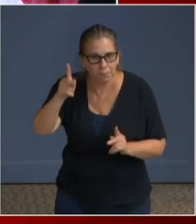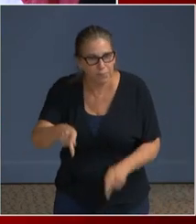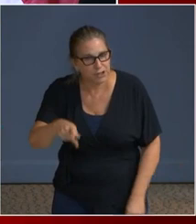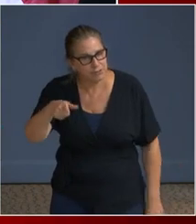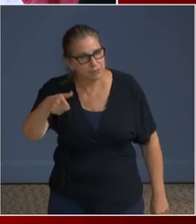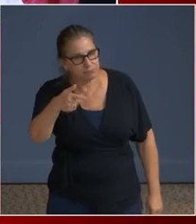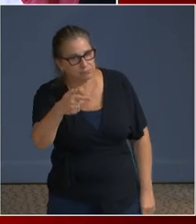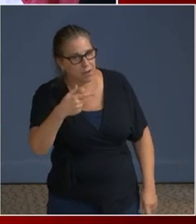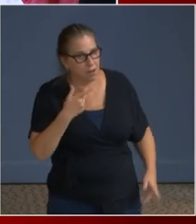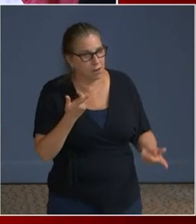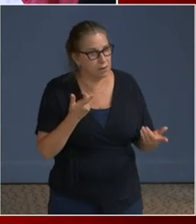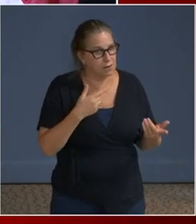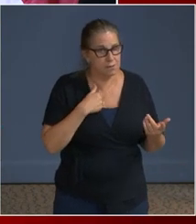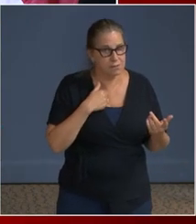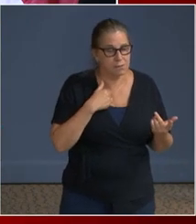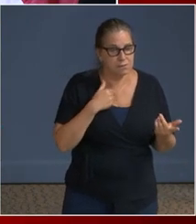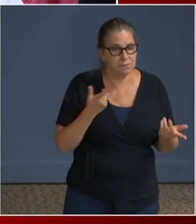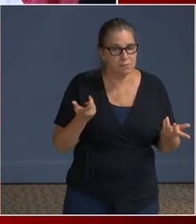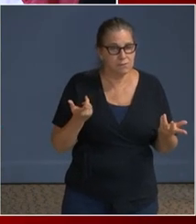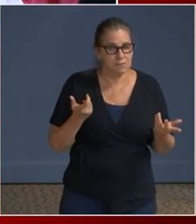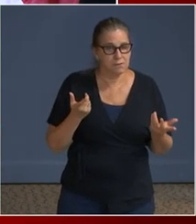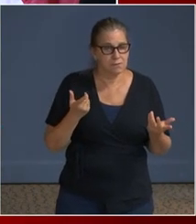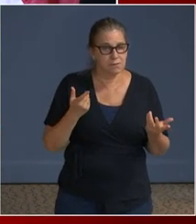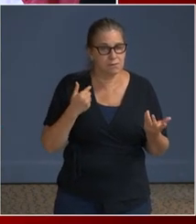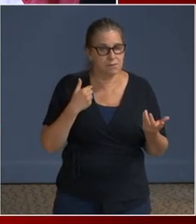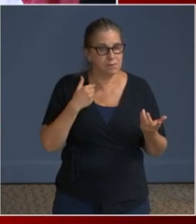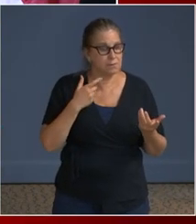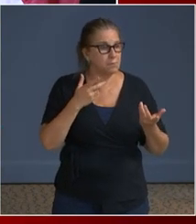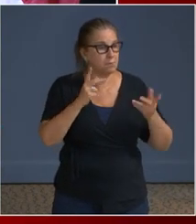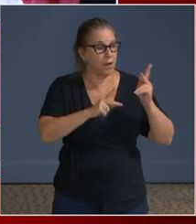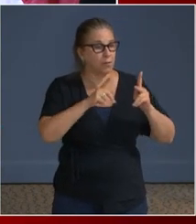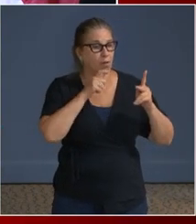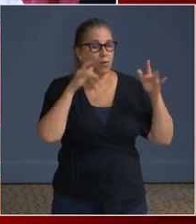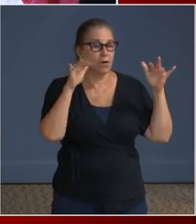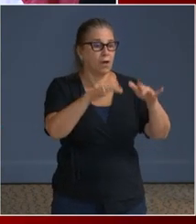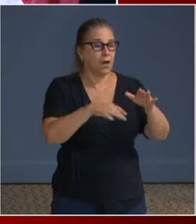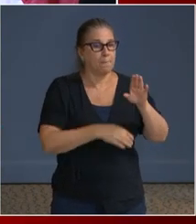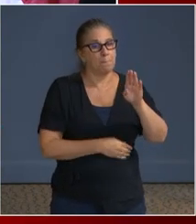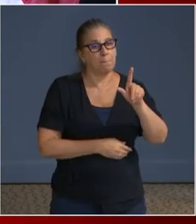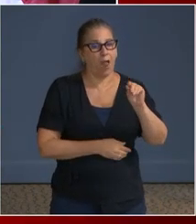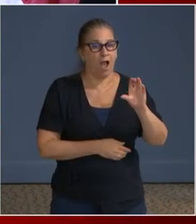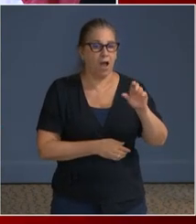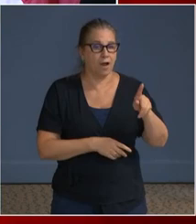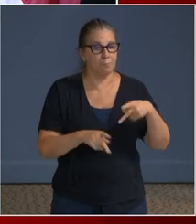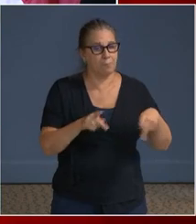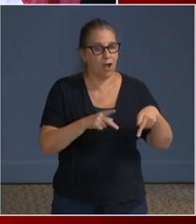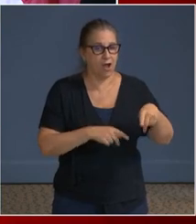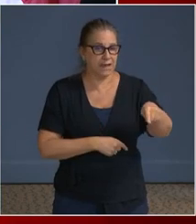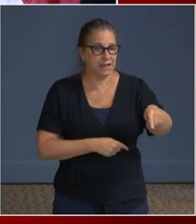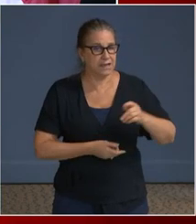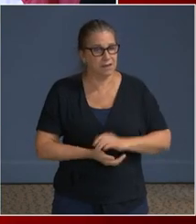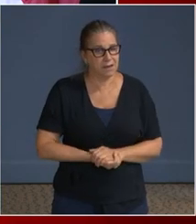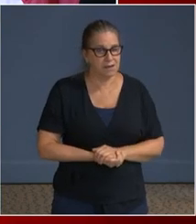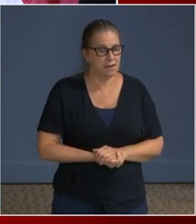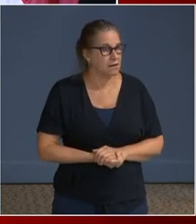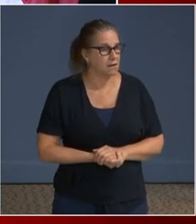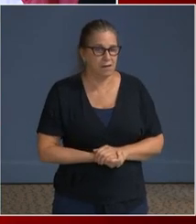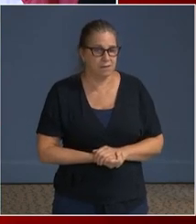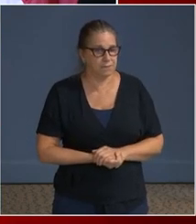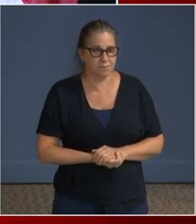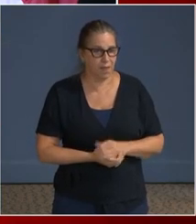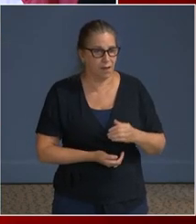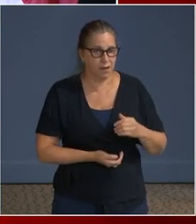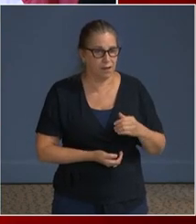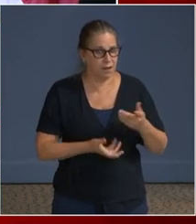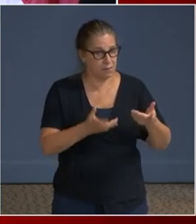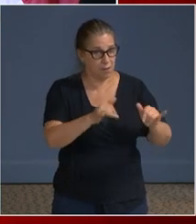see a block party that's illegal and out of hand? The chief has already addressed that, Sam. We don't think it's okay for a block party to